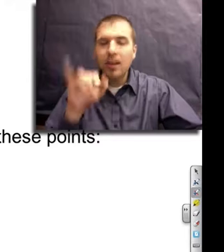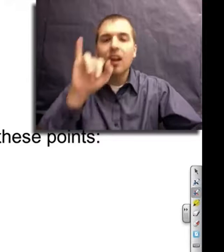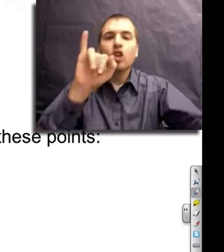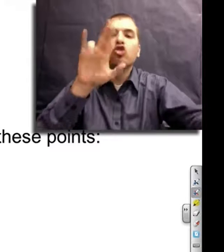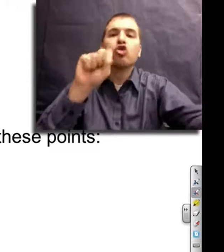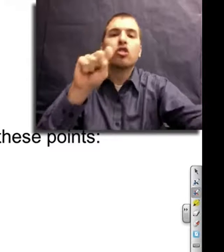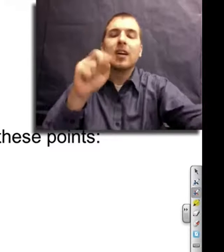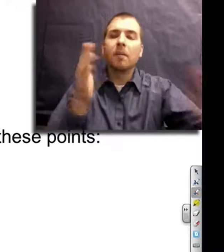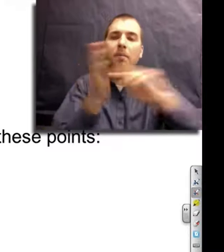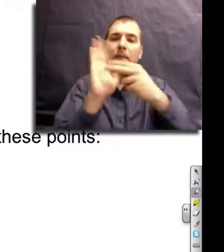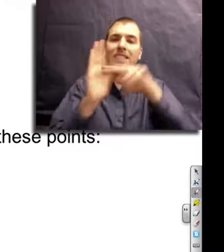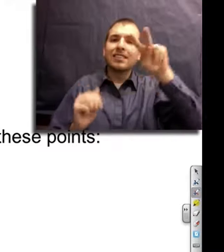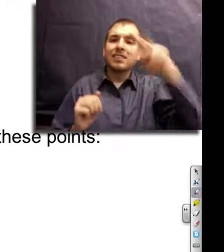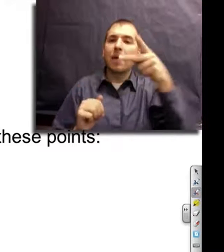2,